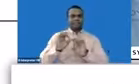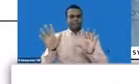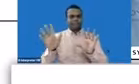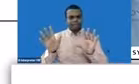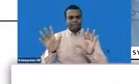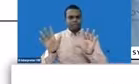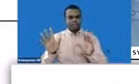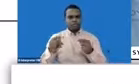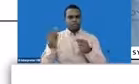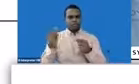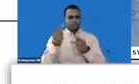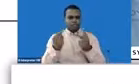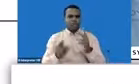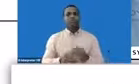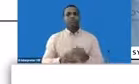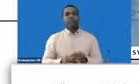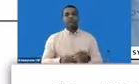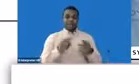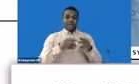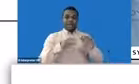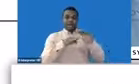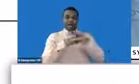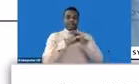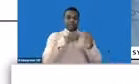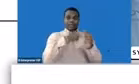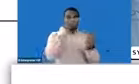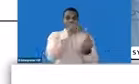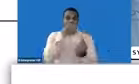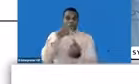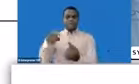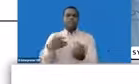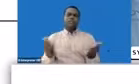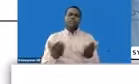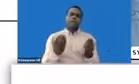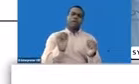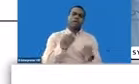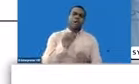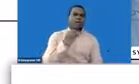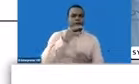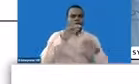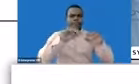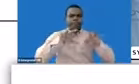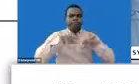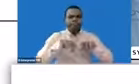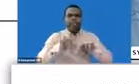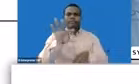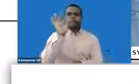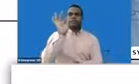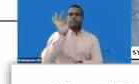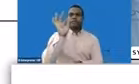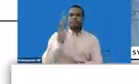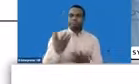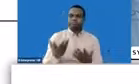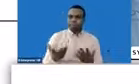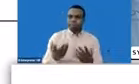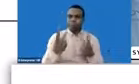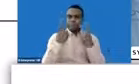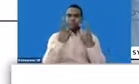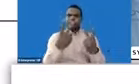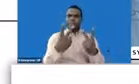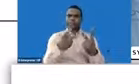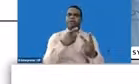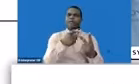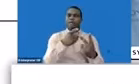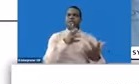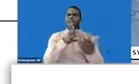some recommendations or good practices for the accessibility statement, that it should be inclusive. The accessibility statement is kind of the